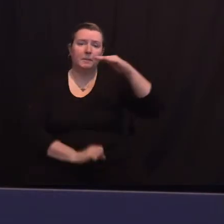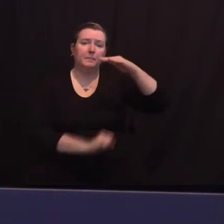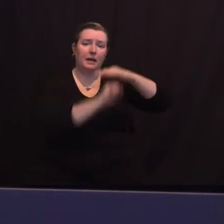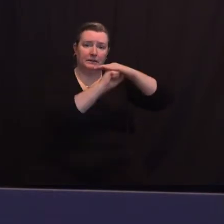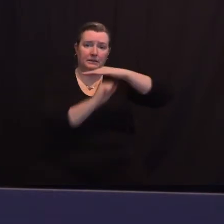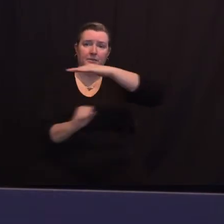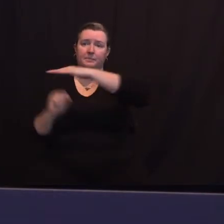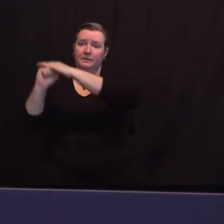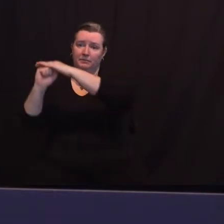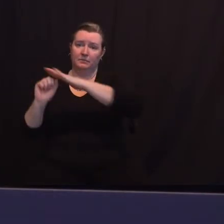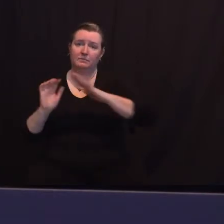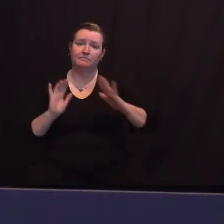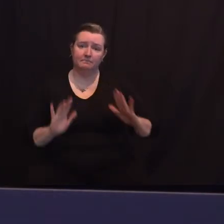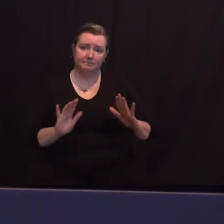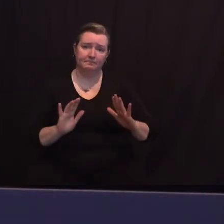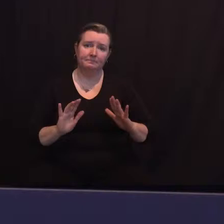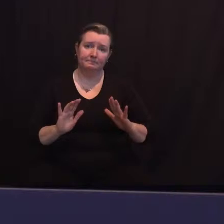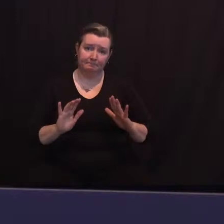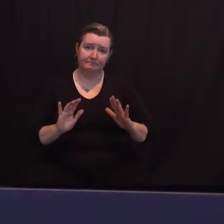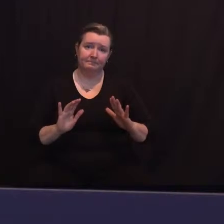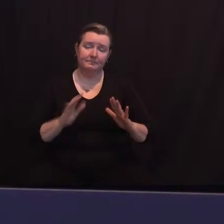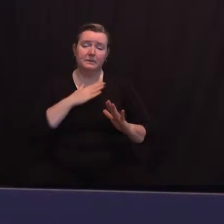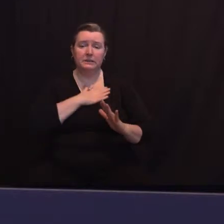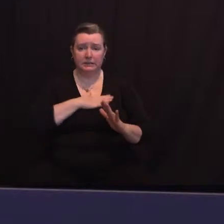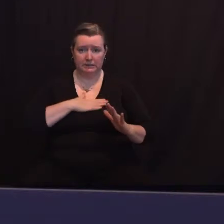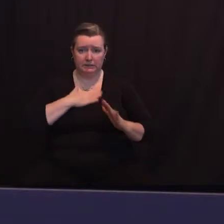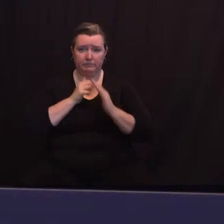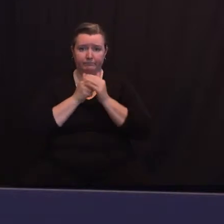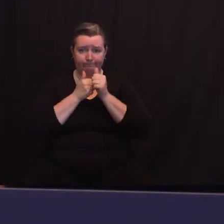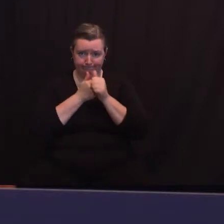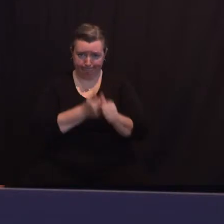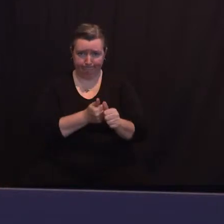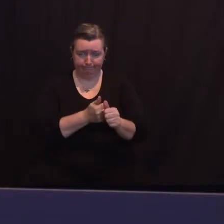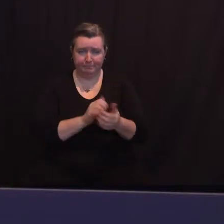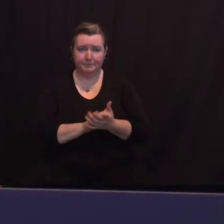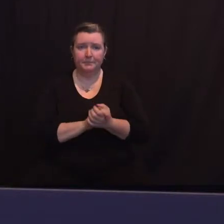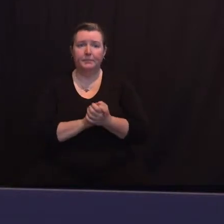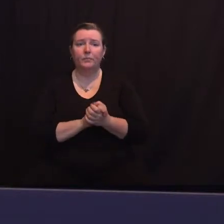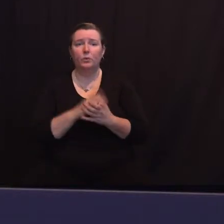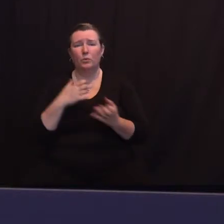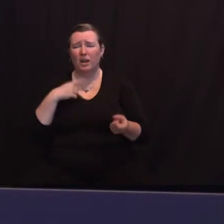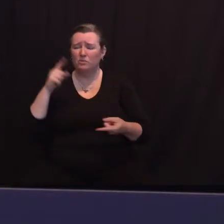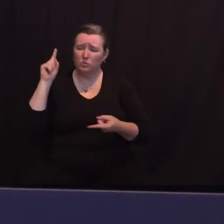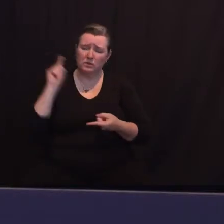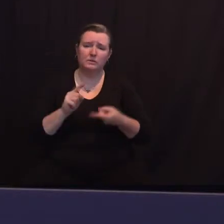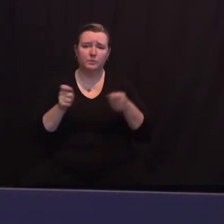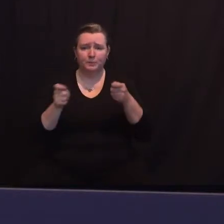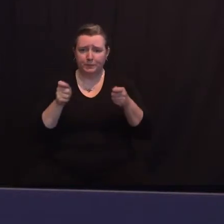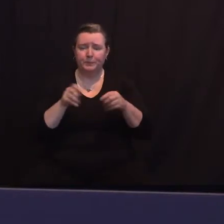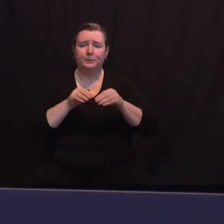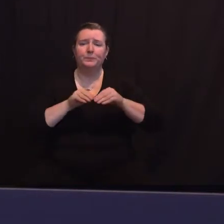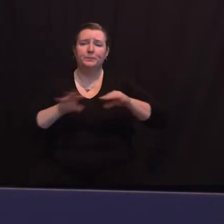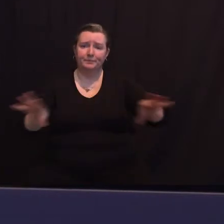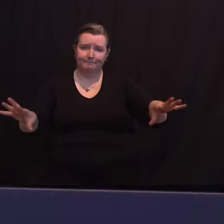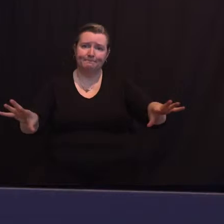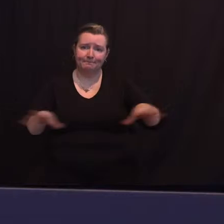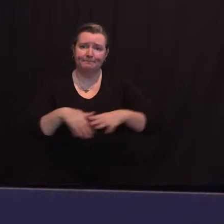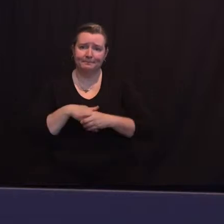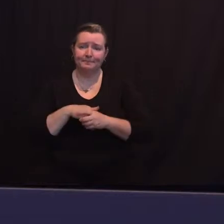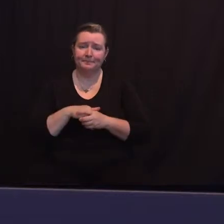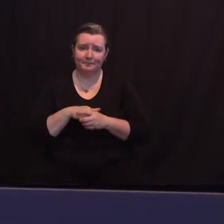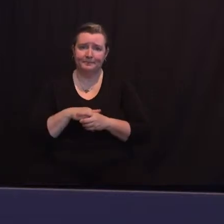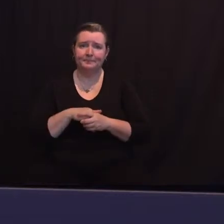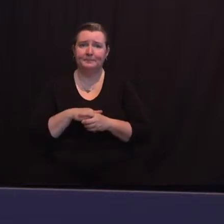size and religious service capacity to reduce the spread of the virus. As a reminder, the gathering limits are set